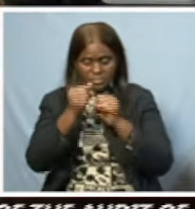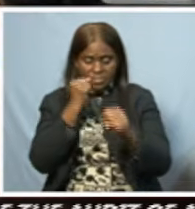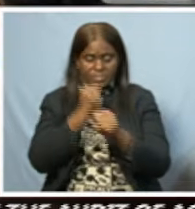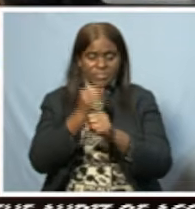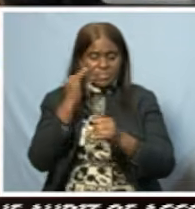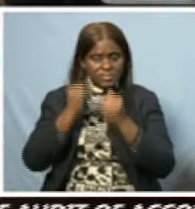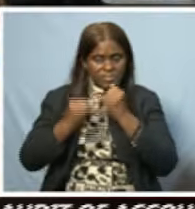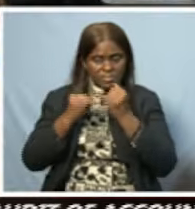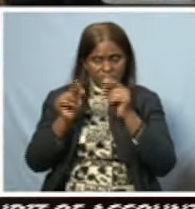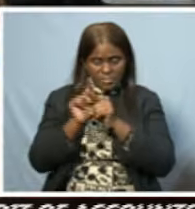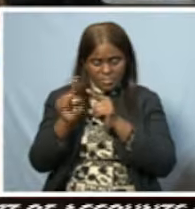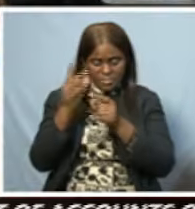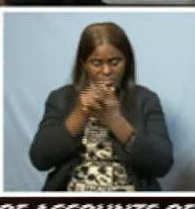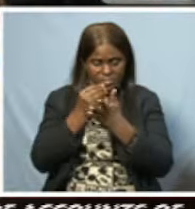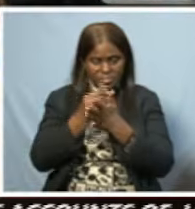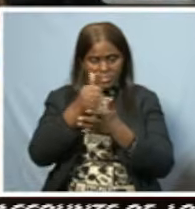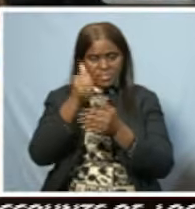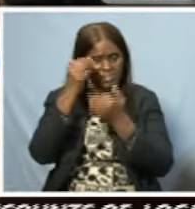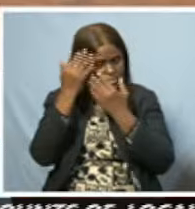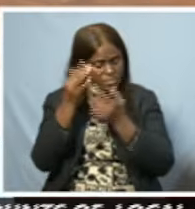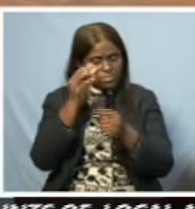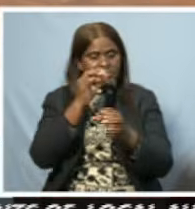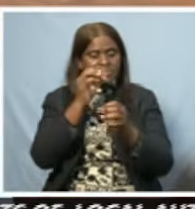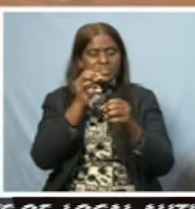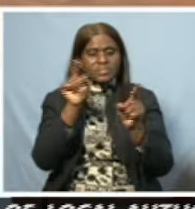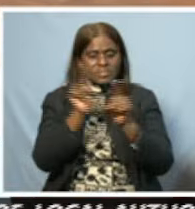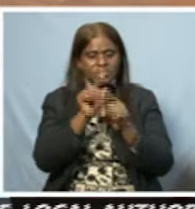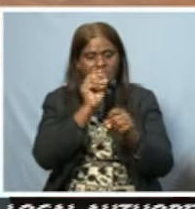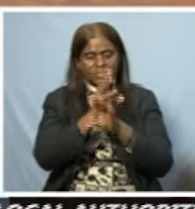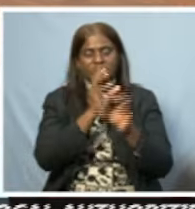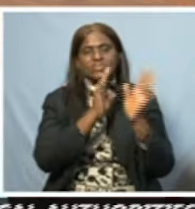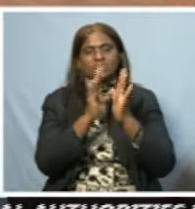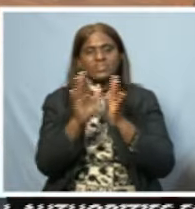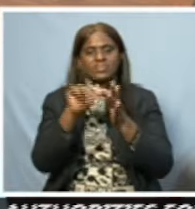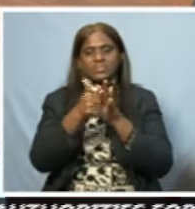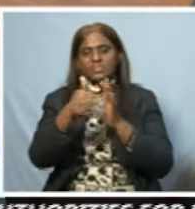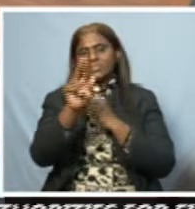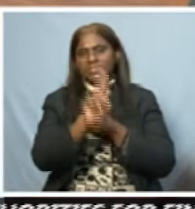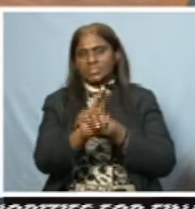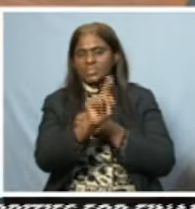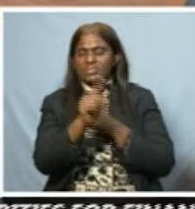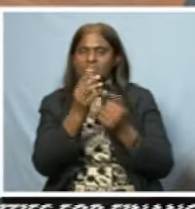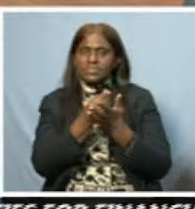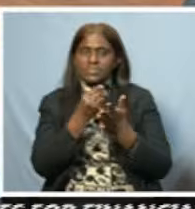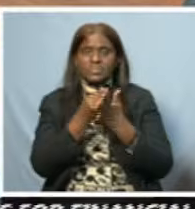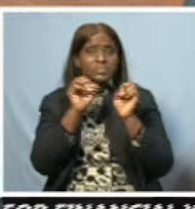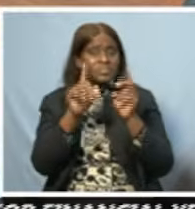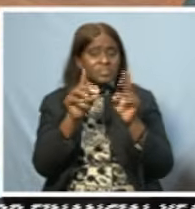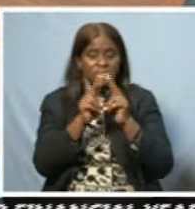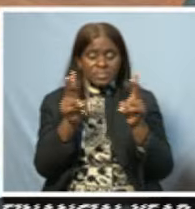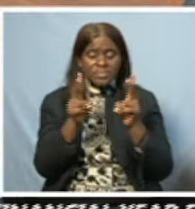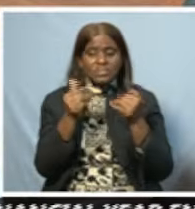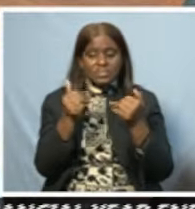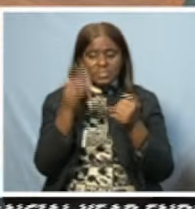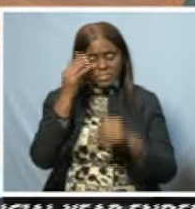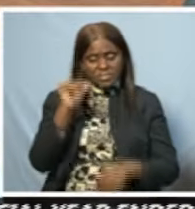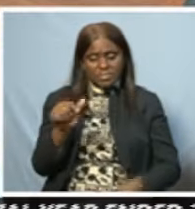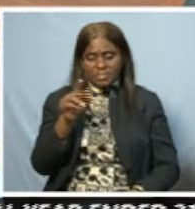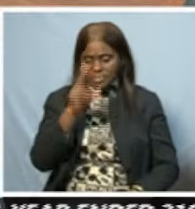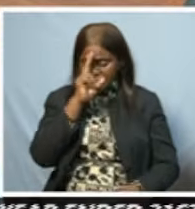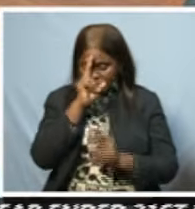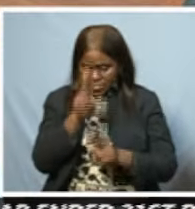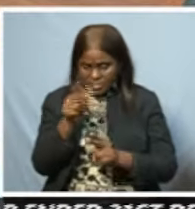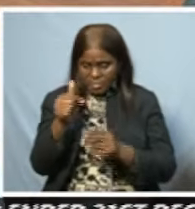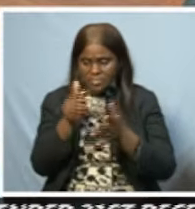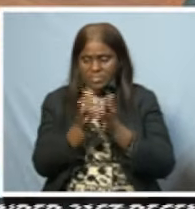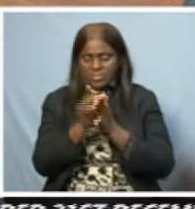all the is not needed, and that saving our as well as matters in time, which